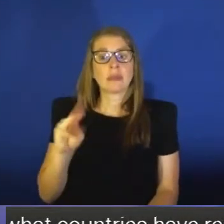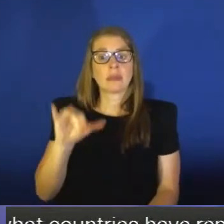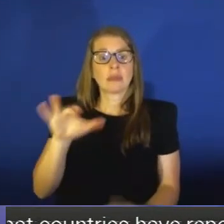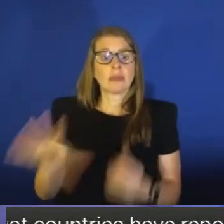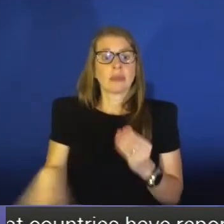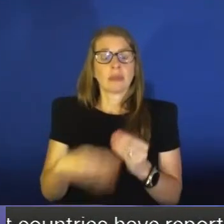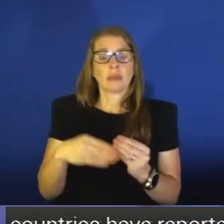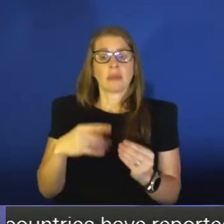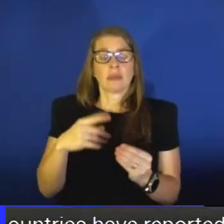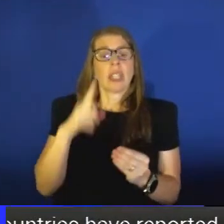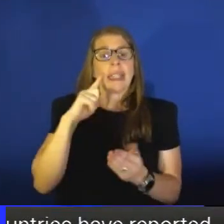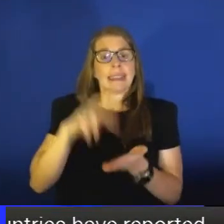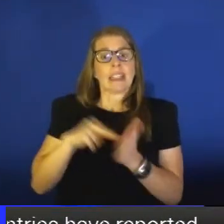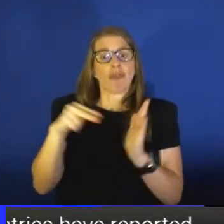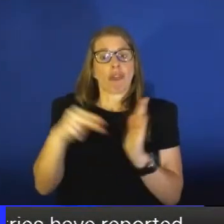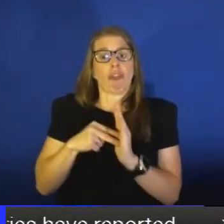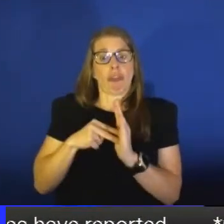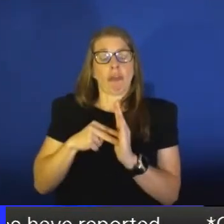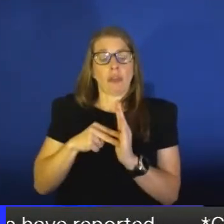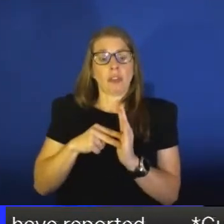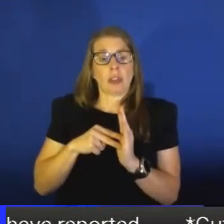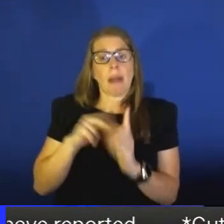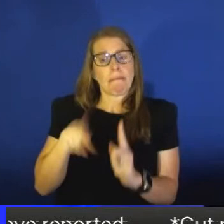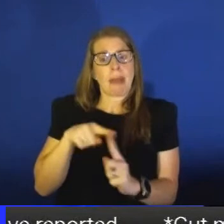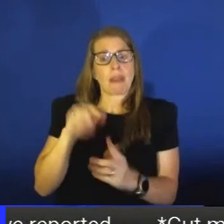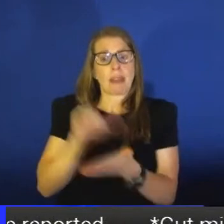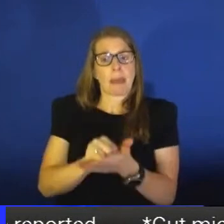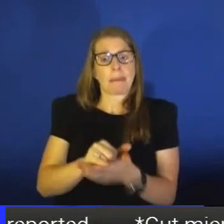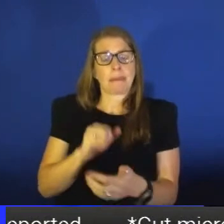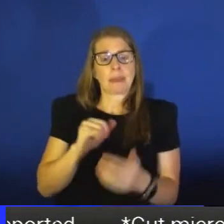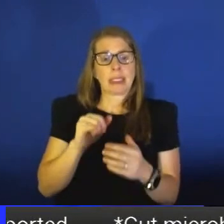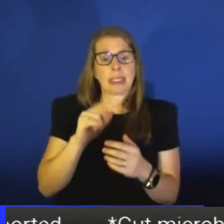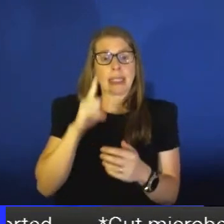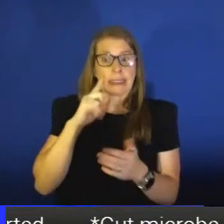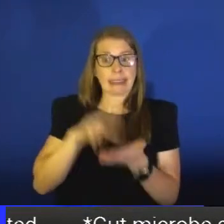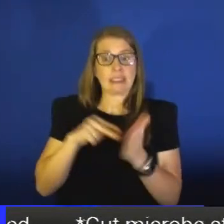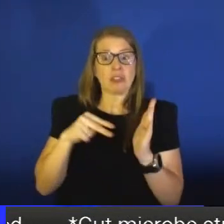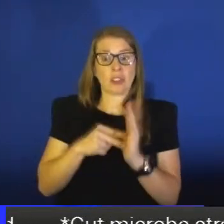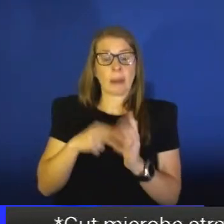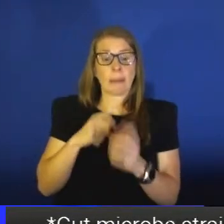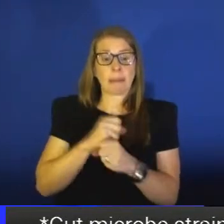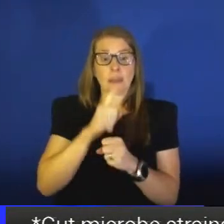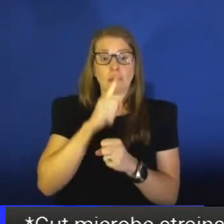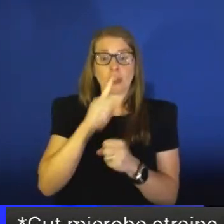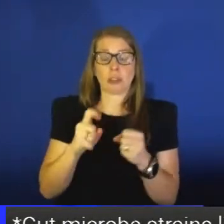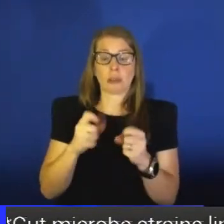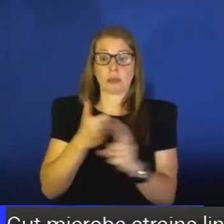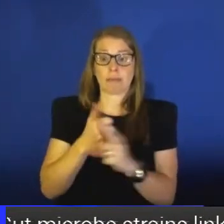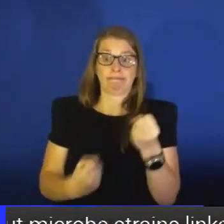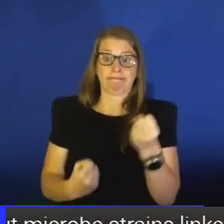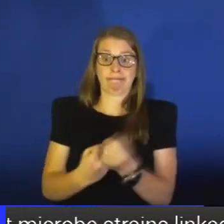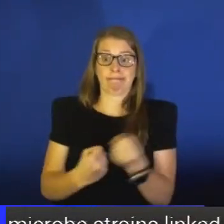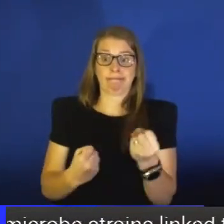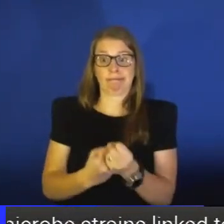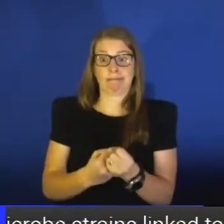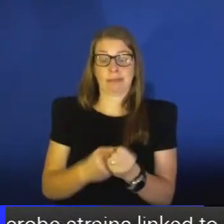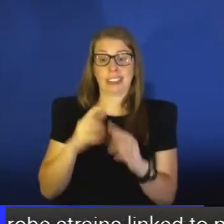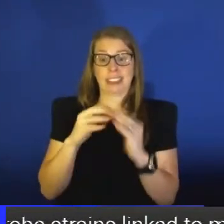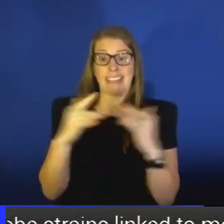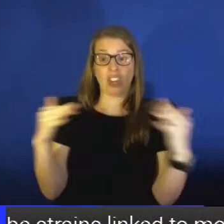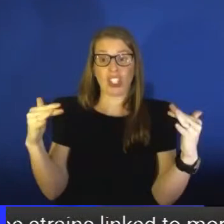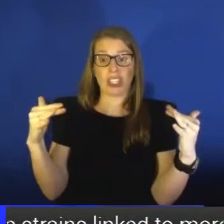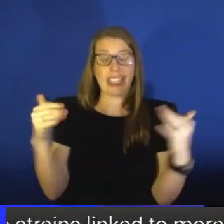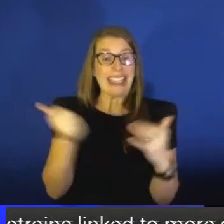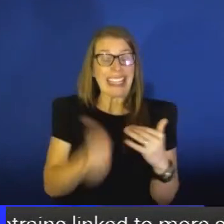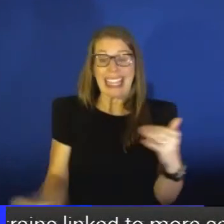about that. I think you have to be intentional about making sure that you're supporting diversity in the workforce, any workforce. I think